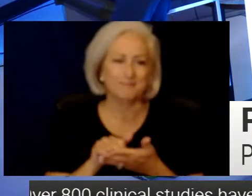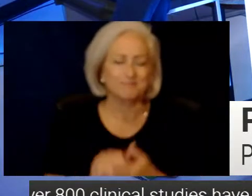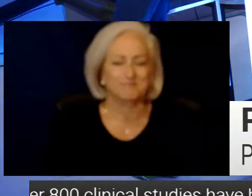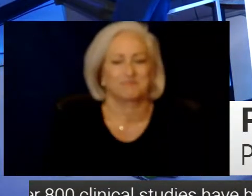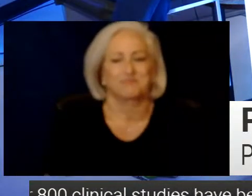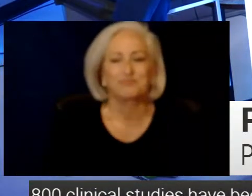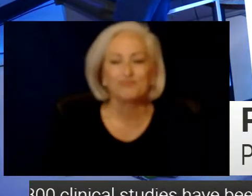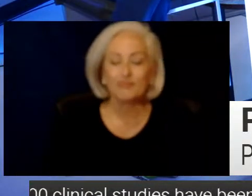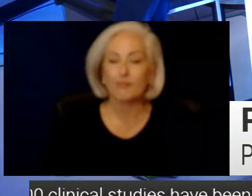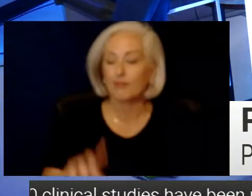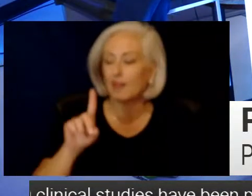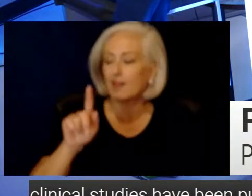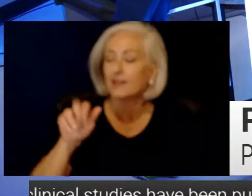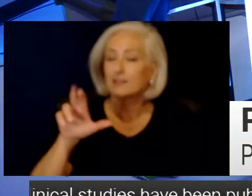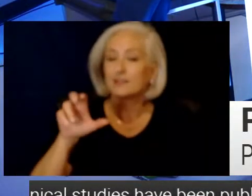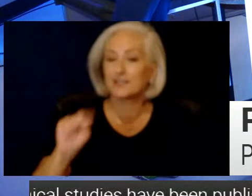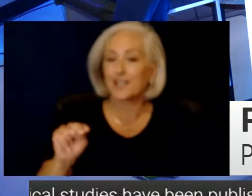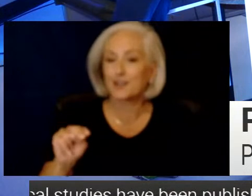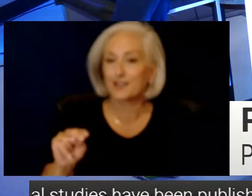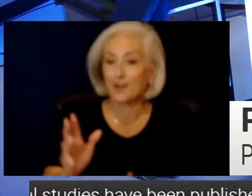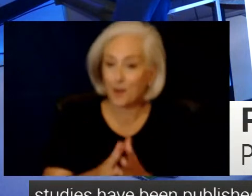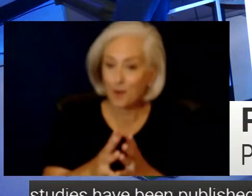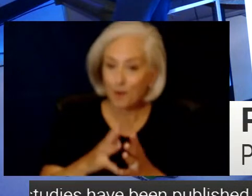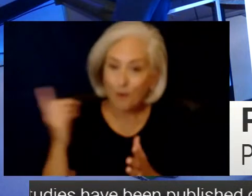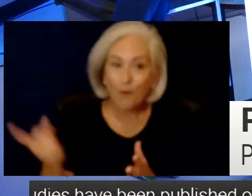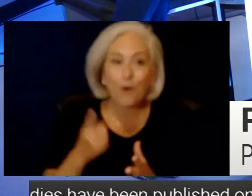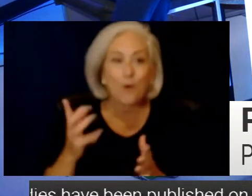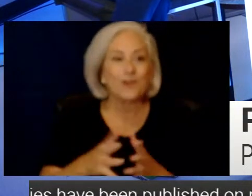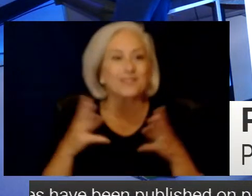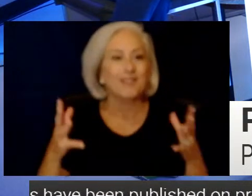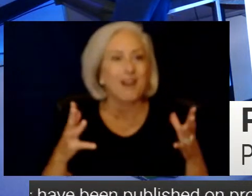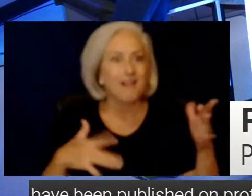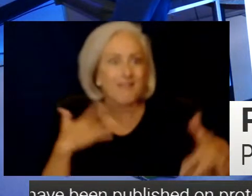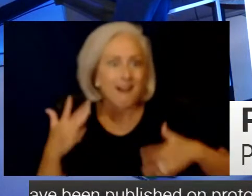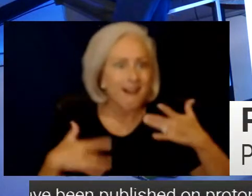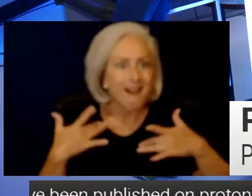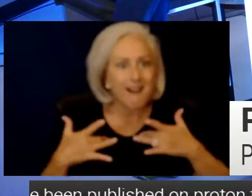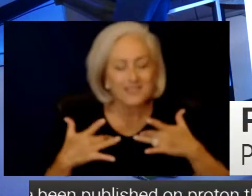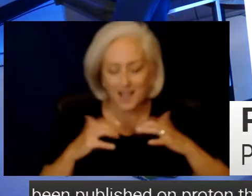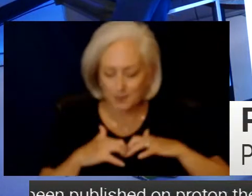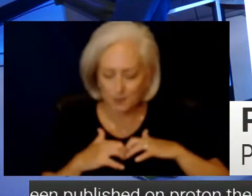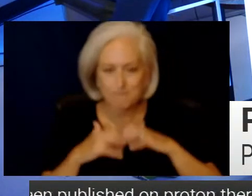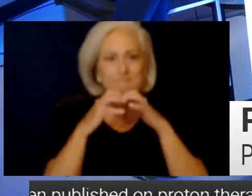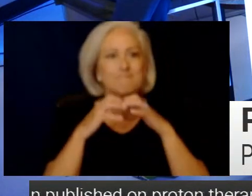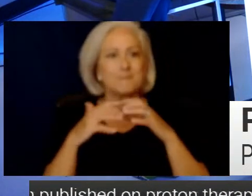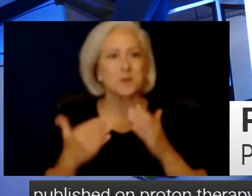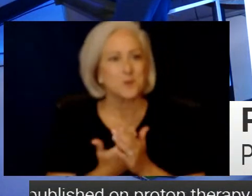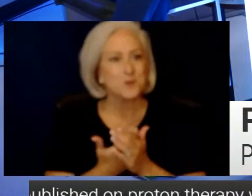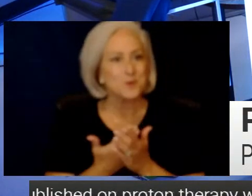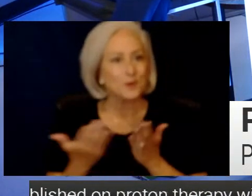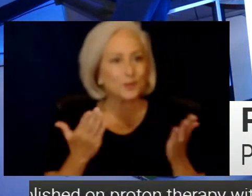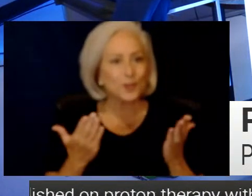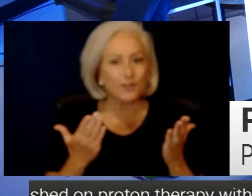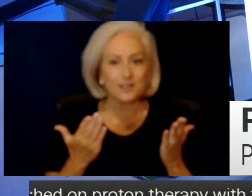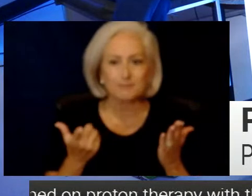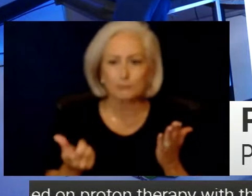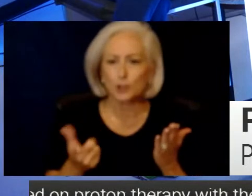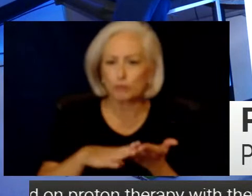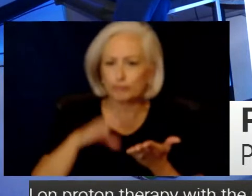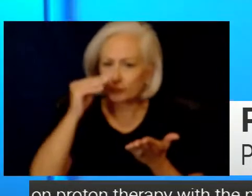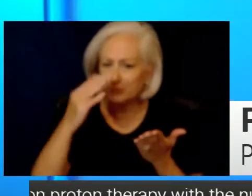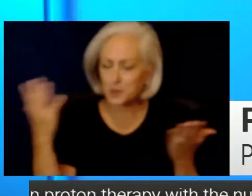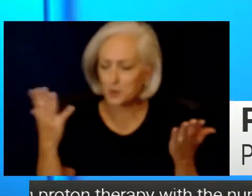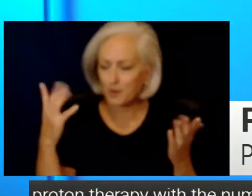a lot of nervous excitement about launching a new service. What have the last 2 months taught you and your team? You